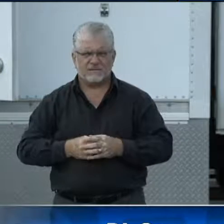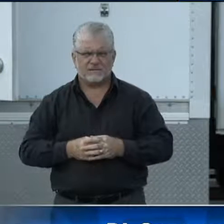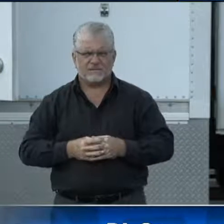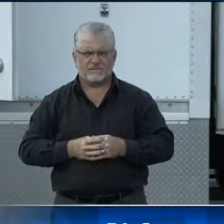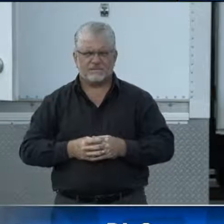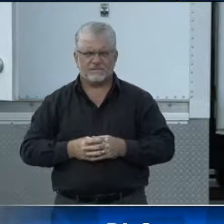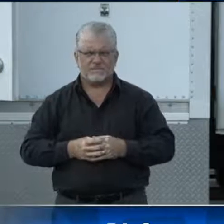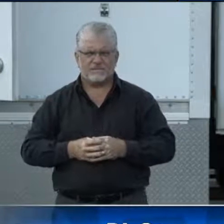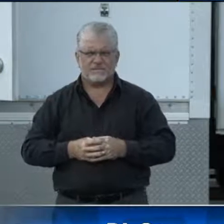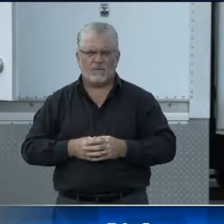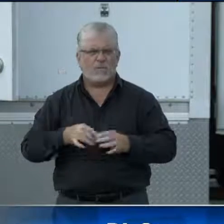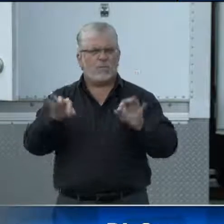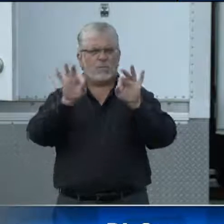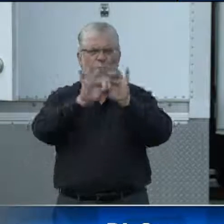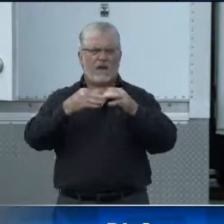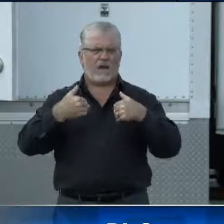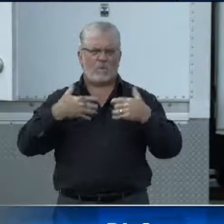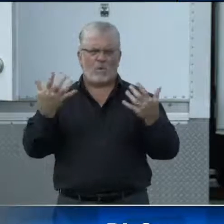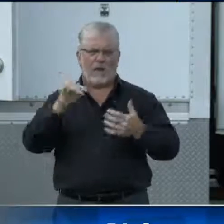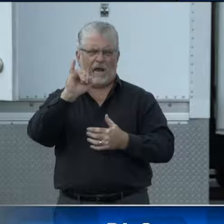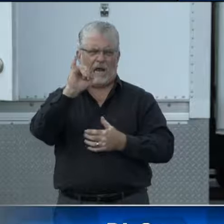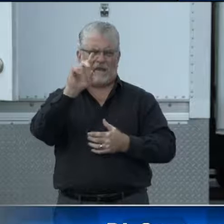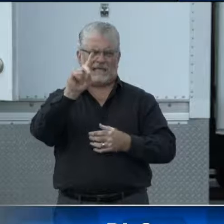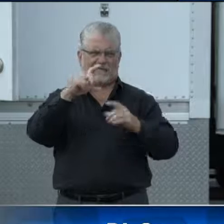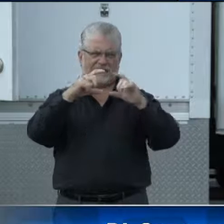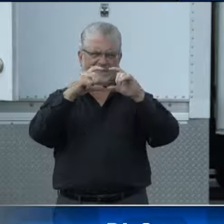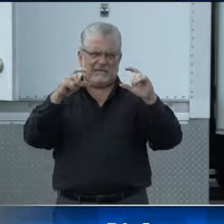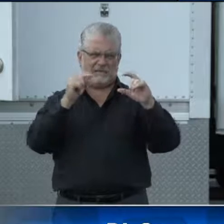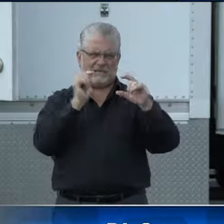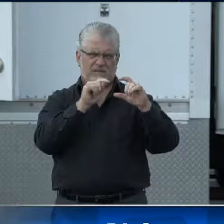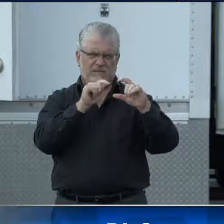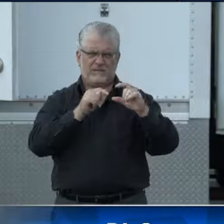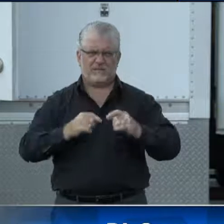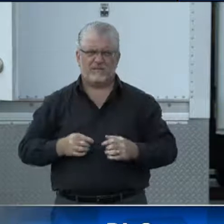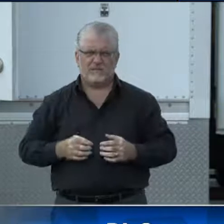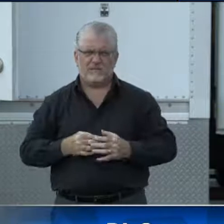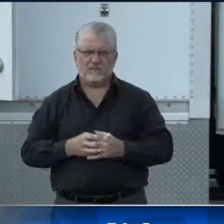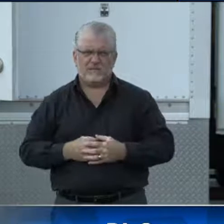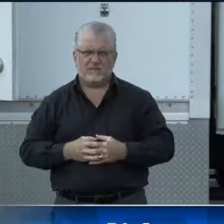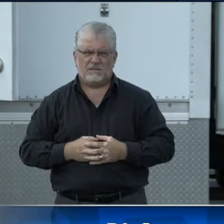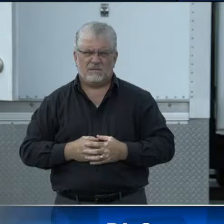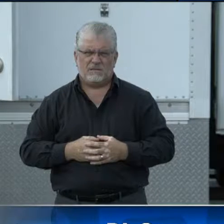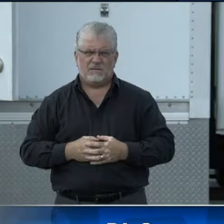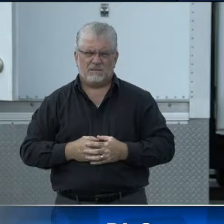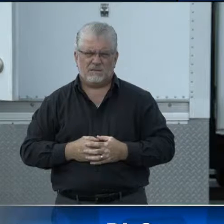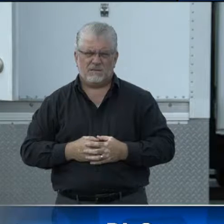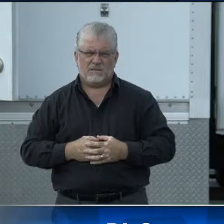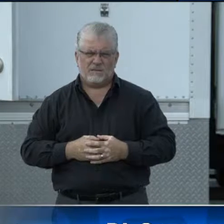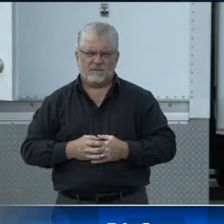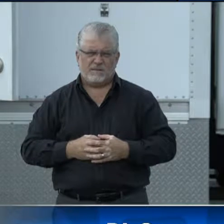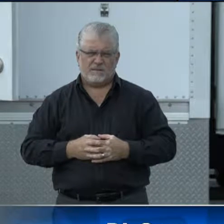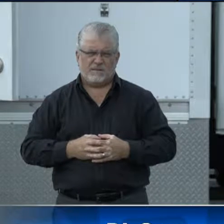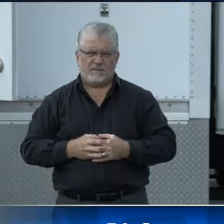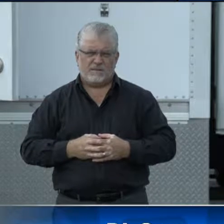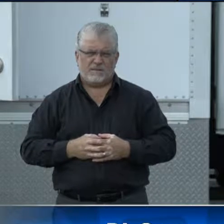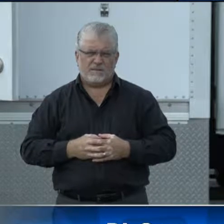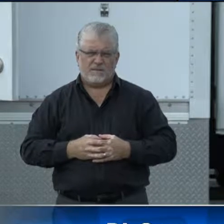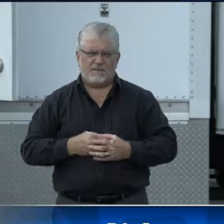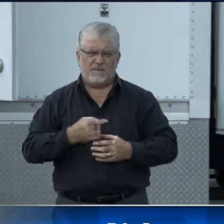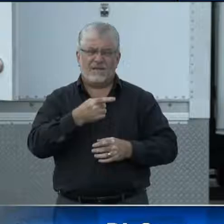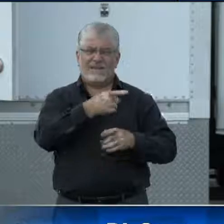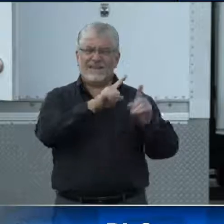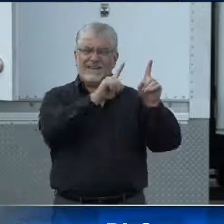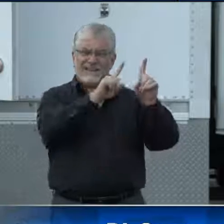on the registration forms. In addition to testing, KATE will also provide demonstrations for things such